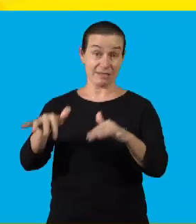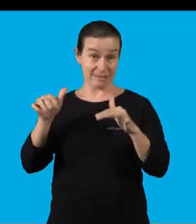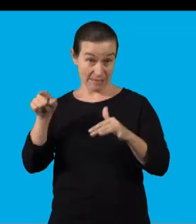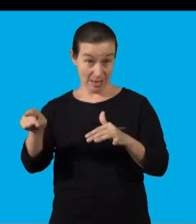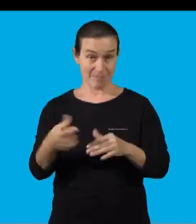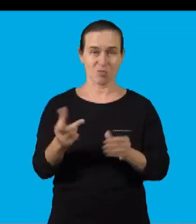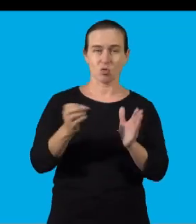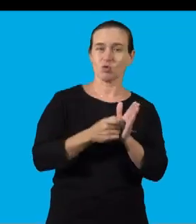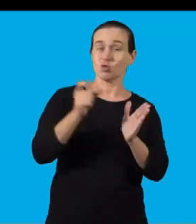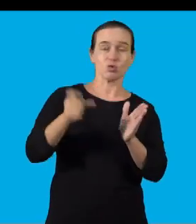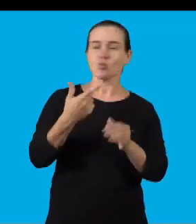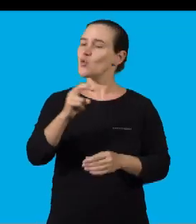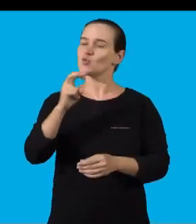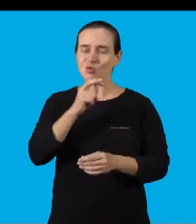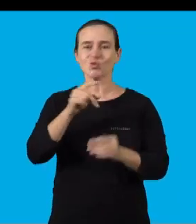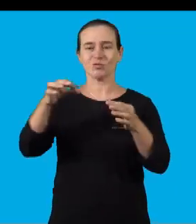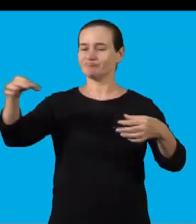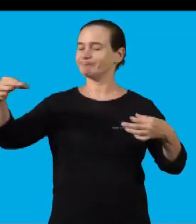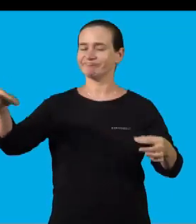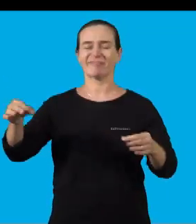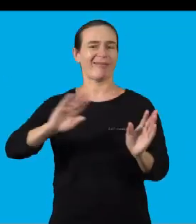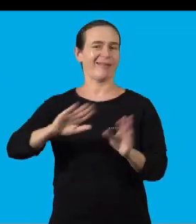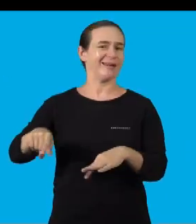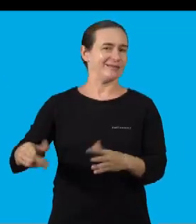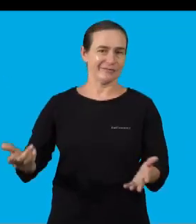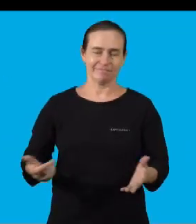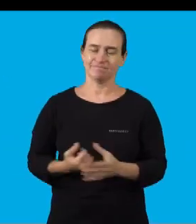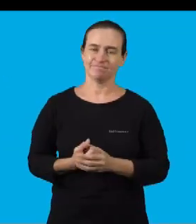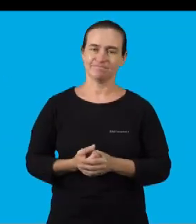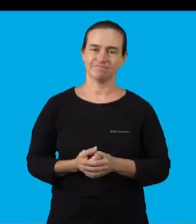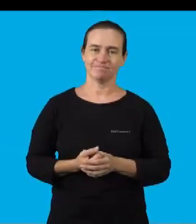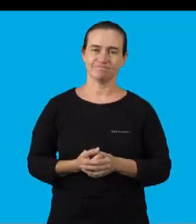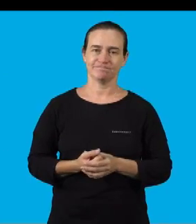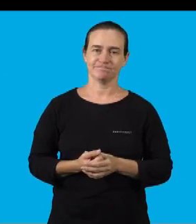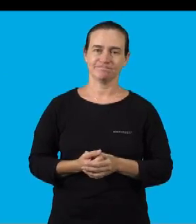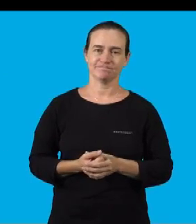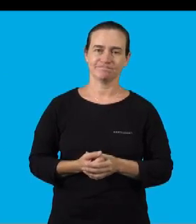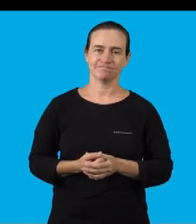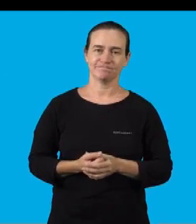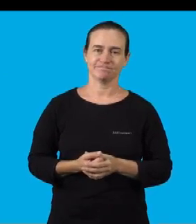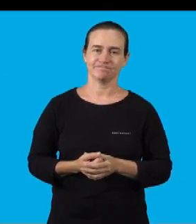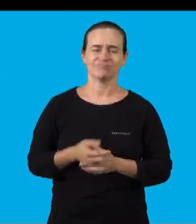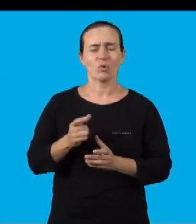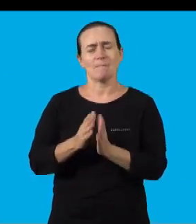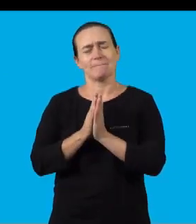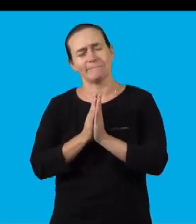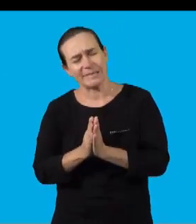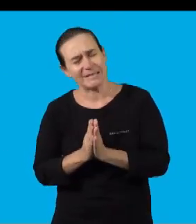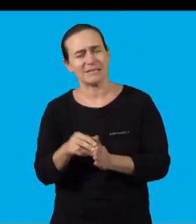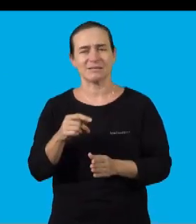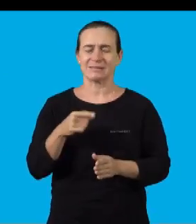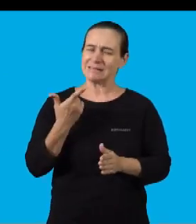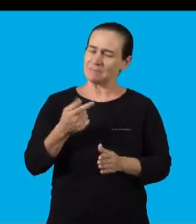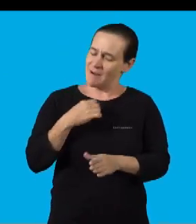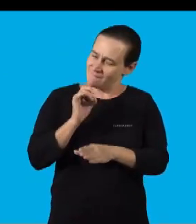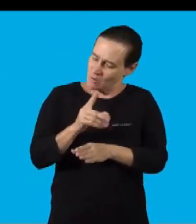exam, learners, again, do not use the formula sheet provided. So again, I cannot stress this enough. The formula sheet is